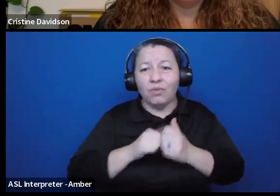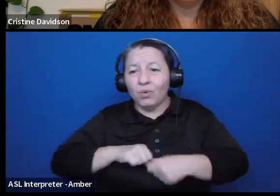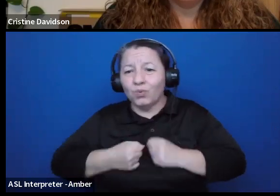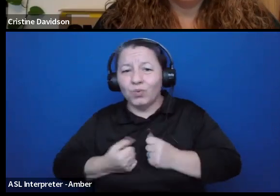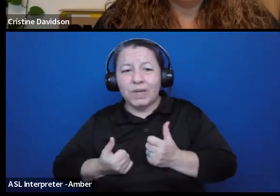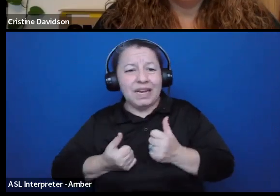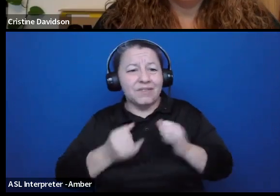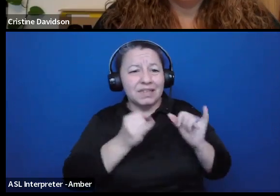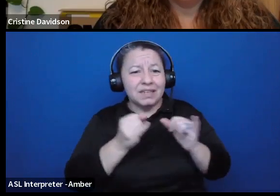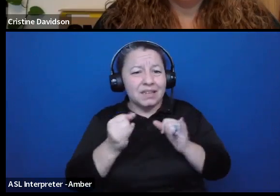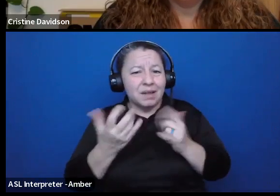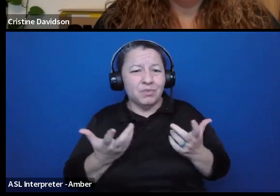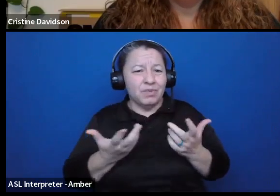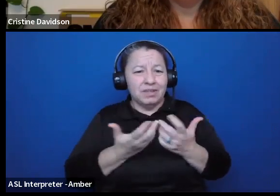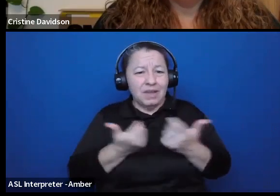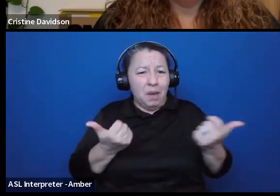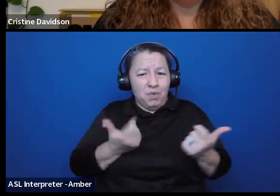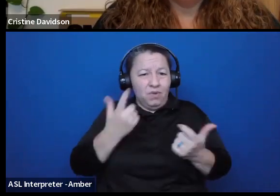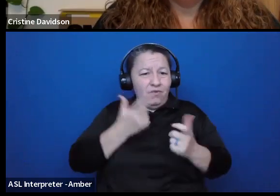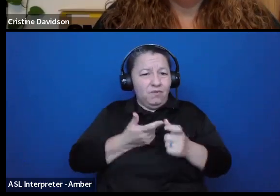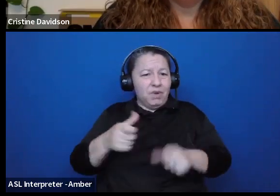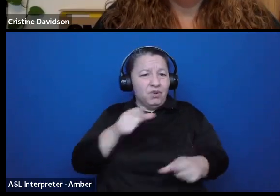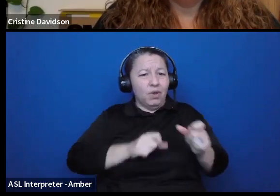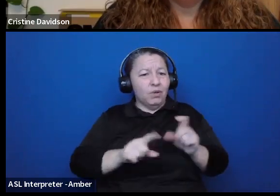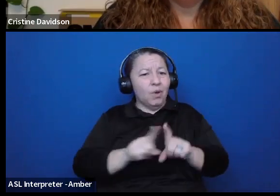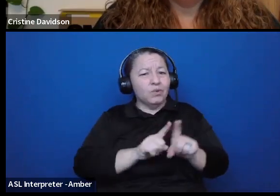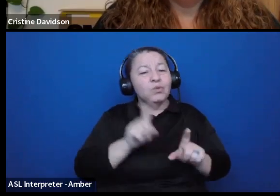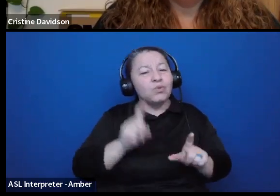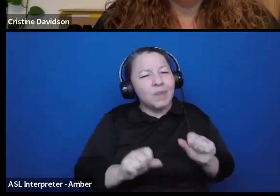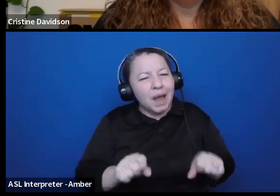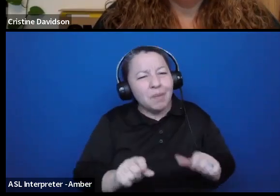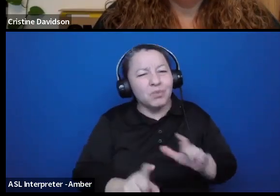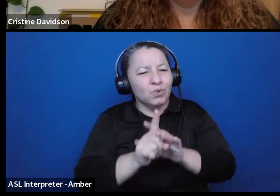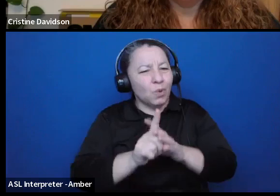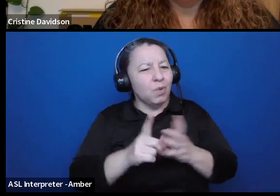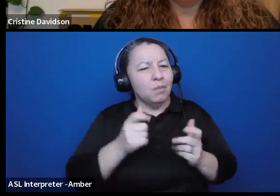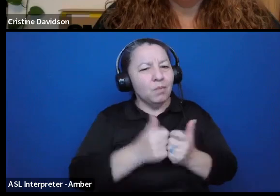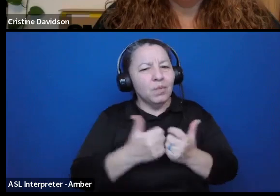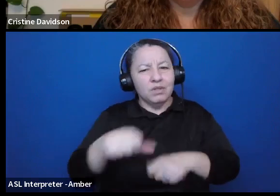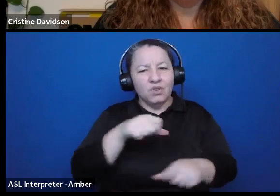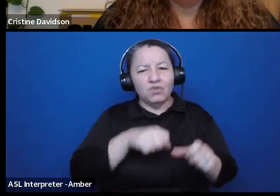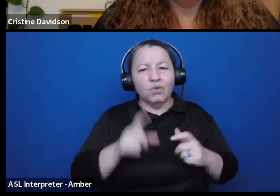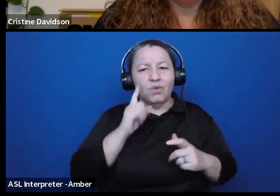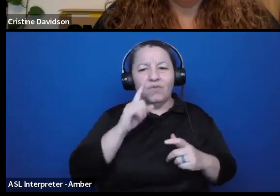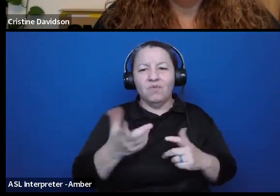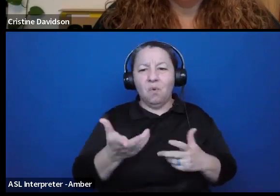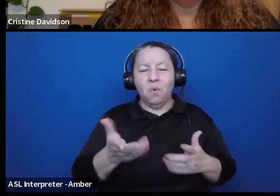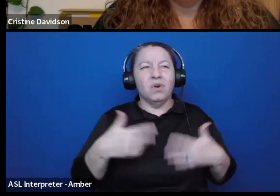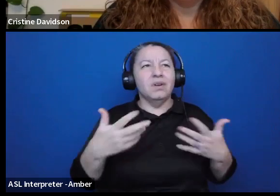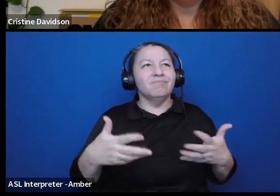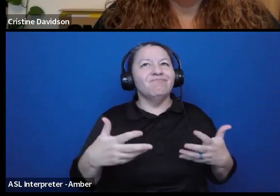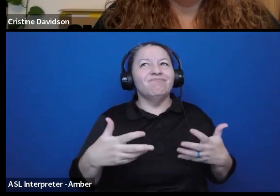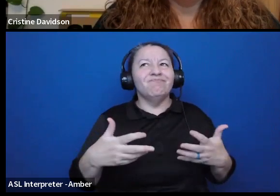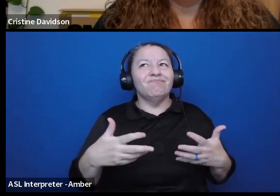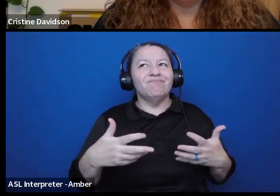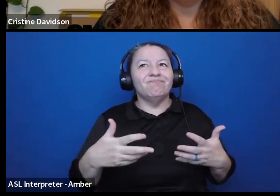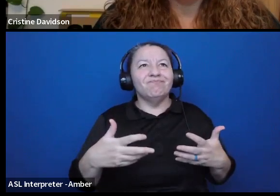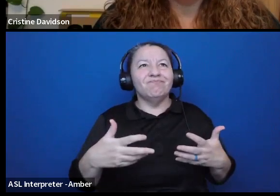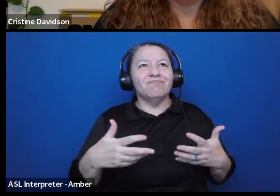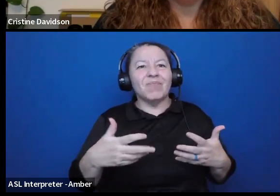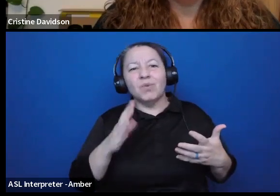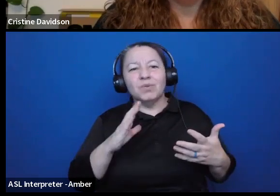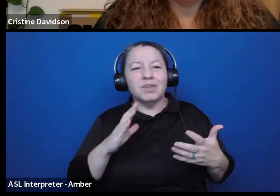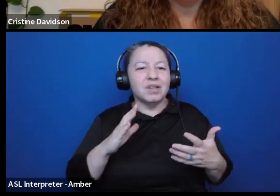And so to be able to show up with each other for, you know, a growing staff